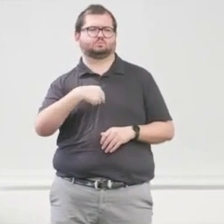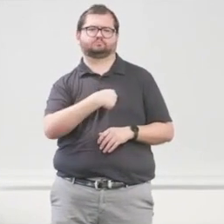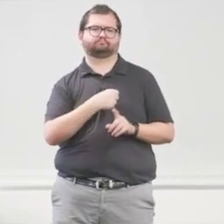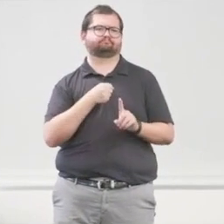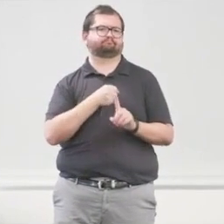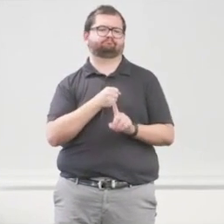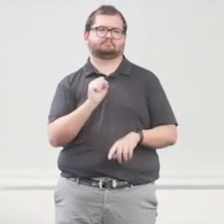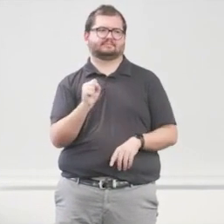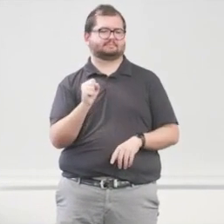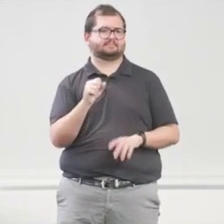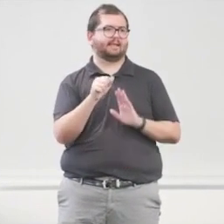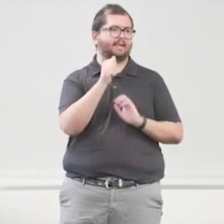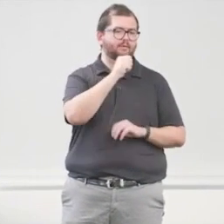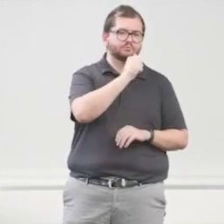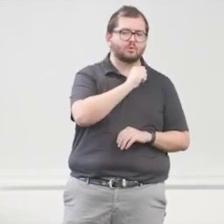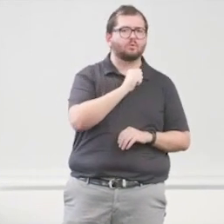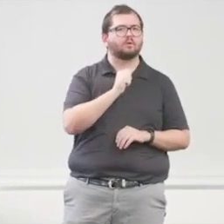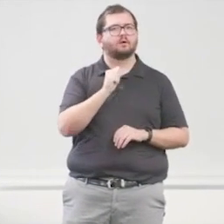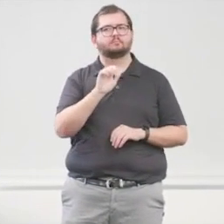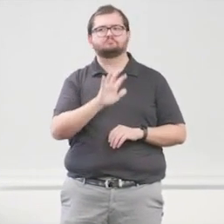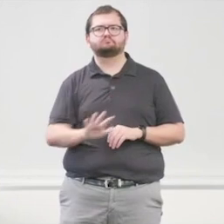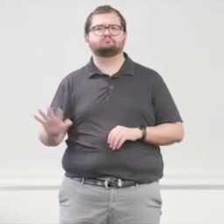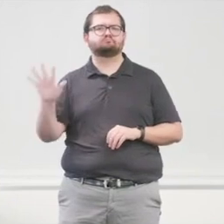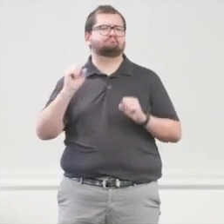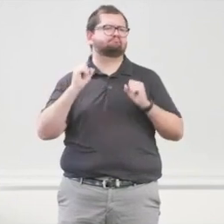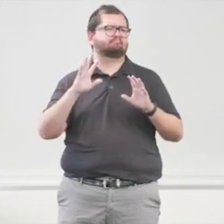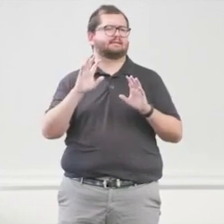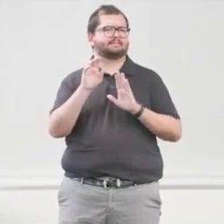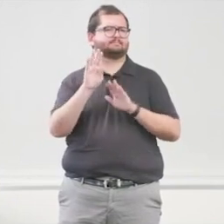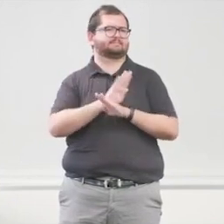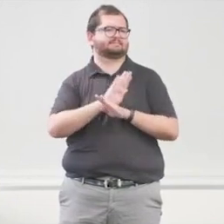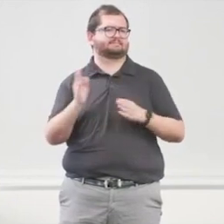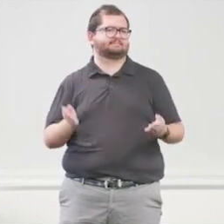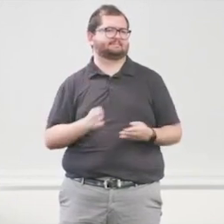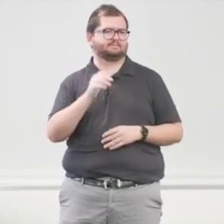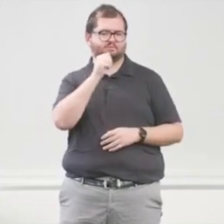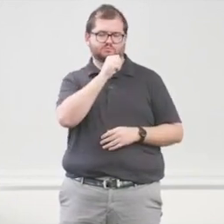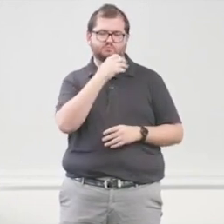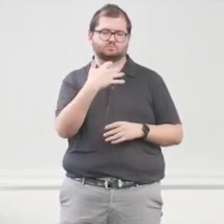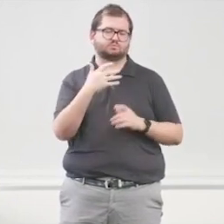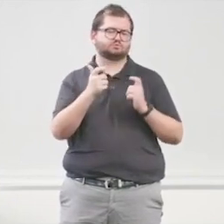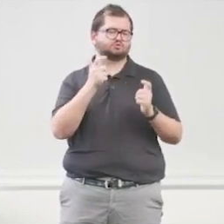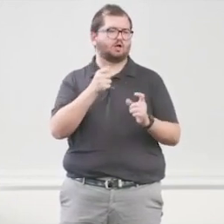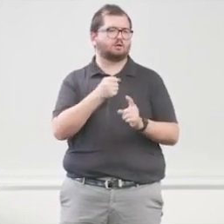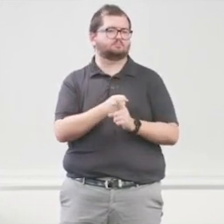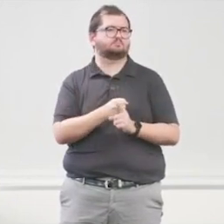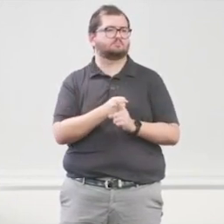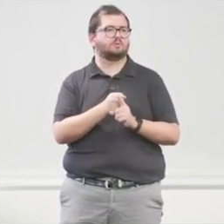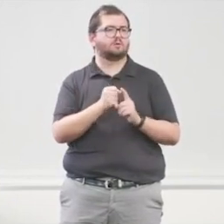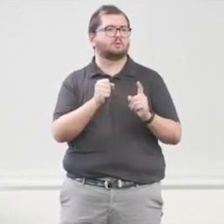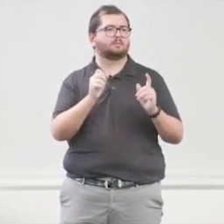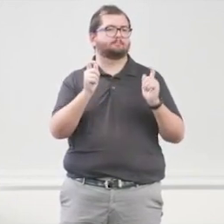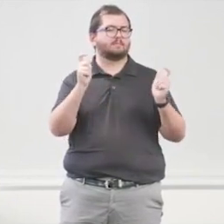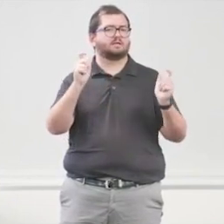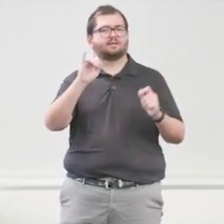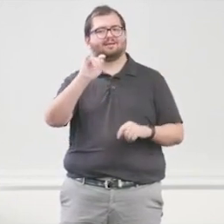specifically state of Arizona and local governments, as well as a bunch of businesses across the state, right? It was a major impact. It was a global IT outage. And